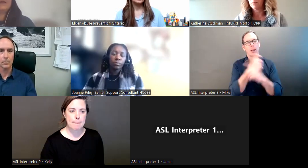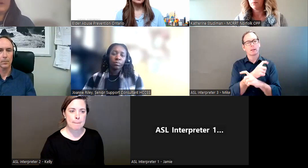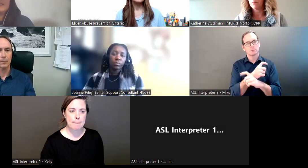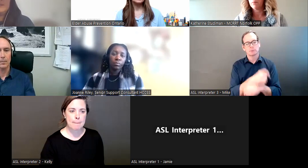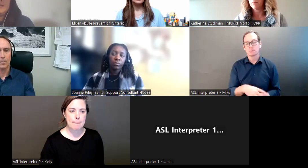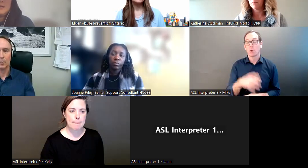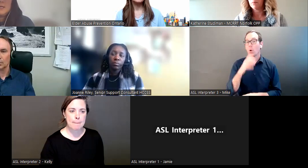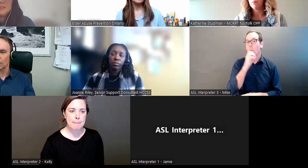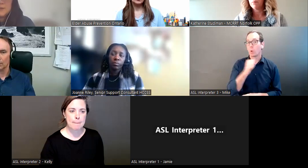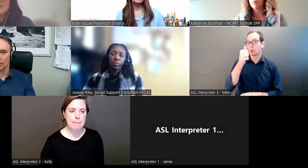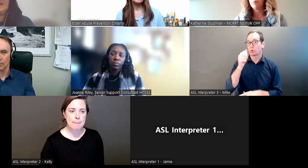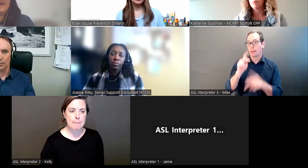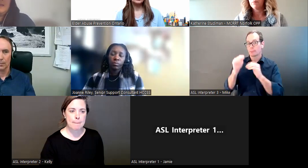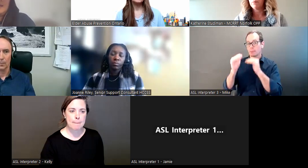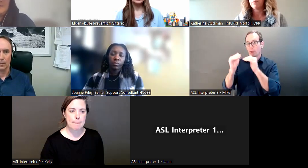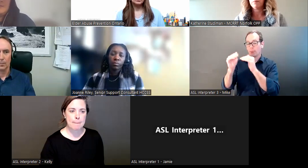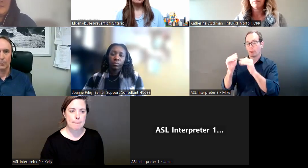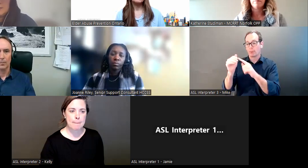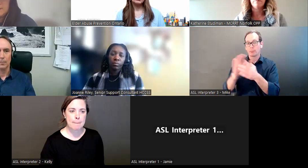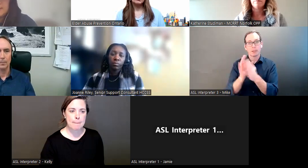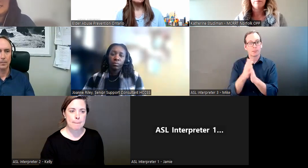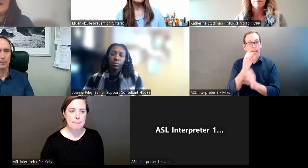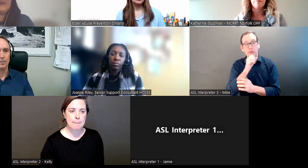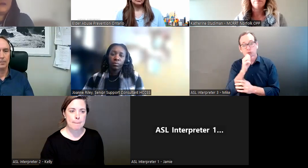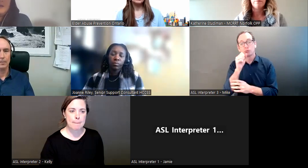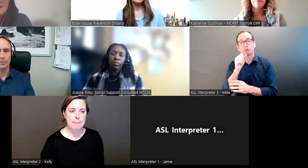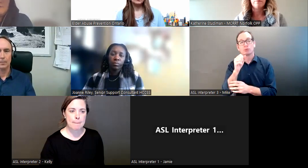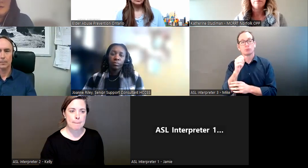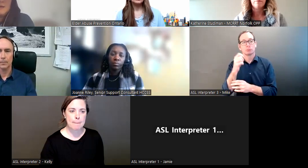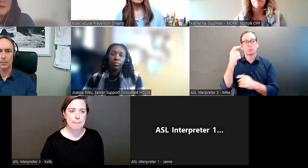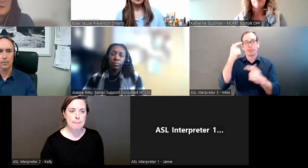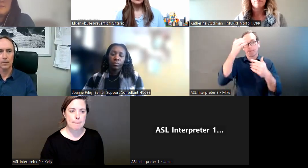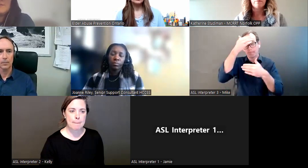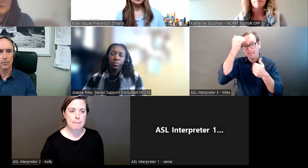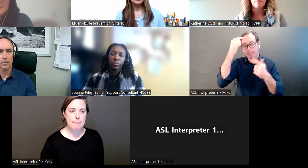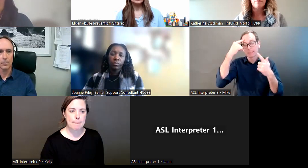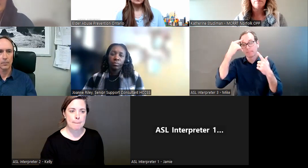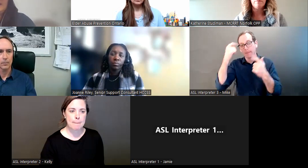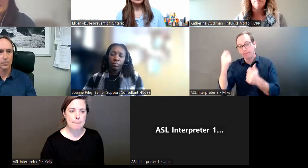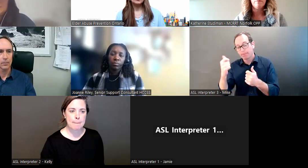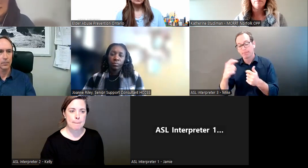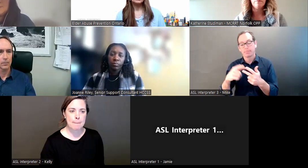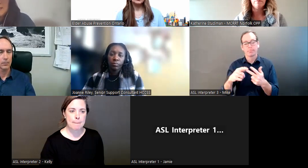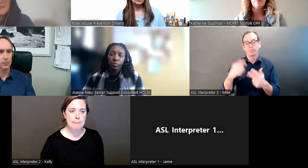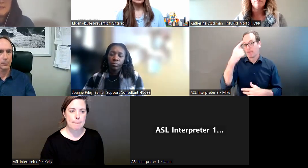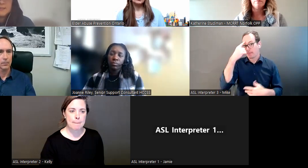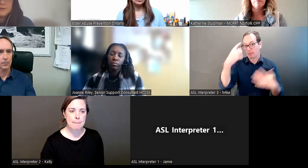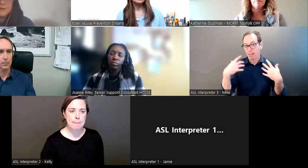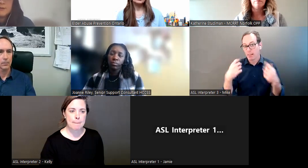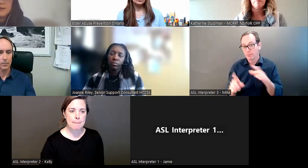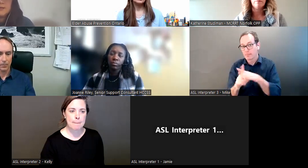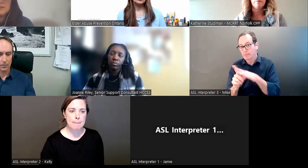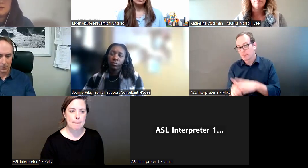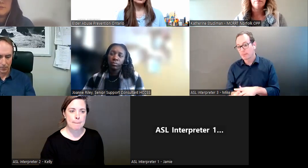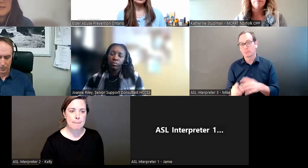conditions, possibly dementia, and then possibly mental health. And then you have the vulnerability and the social aspects of it. So